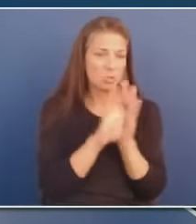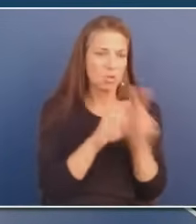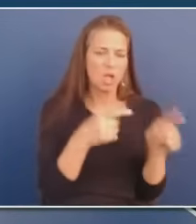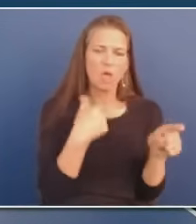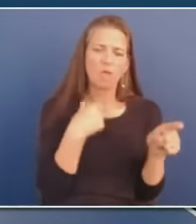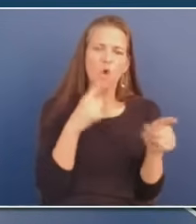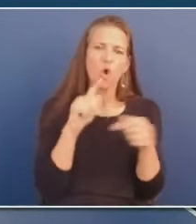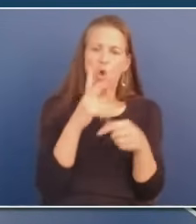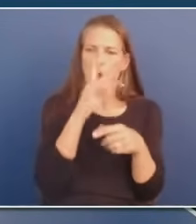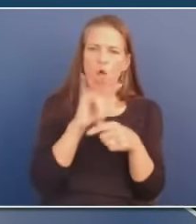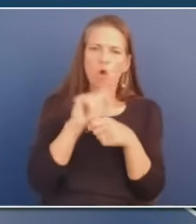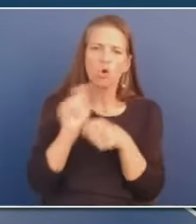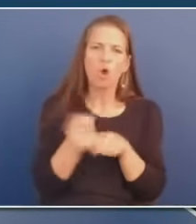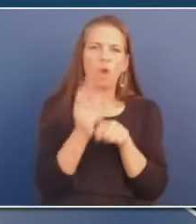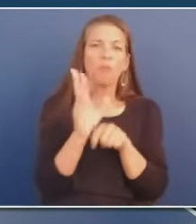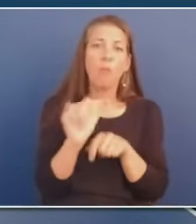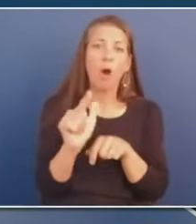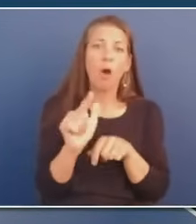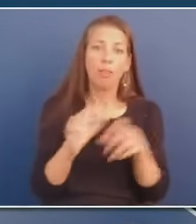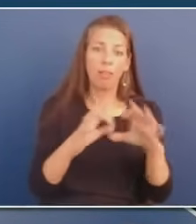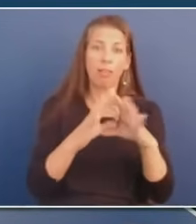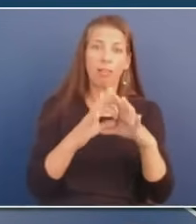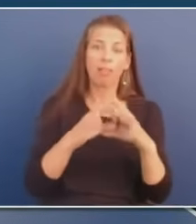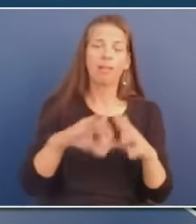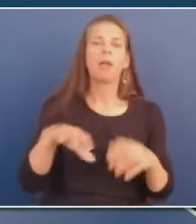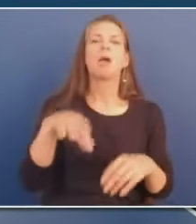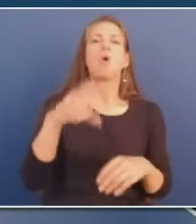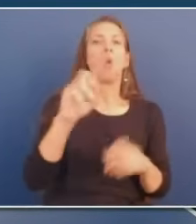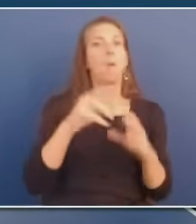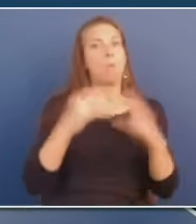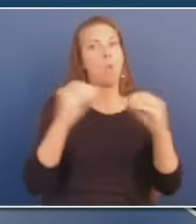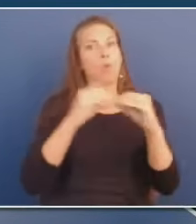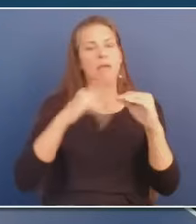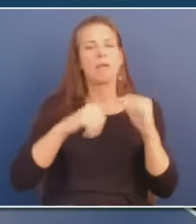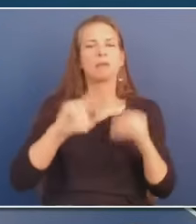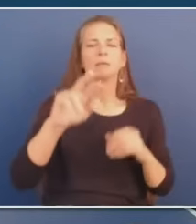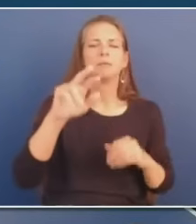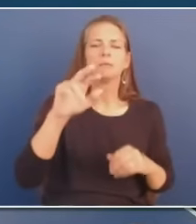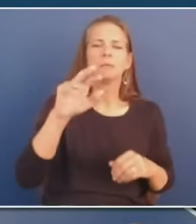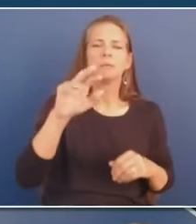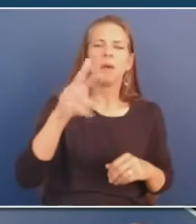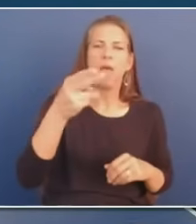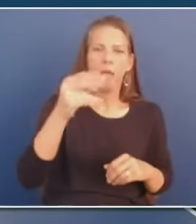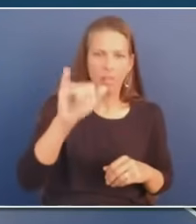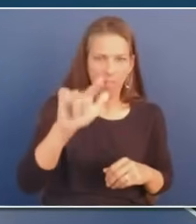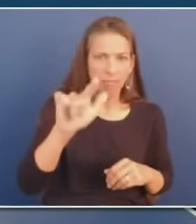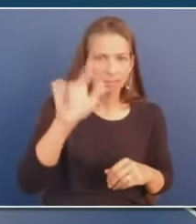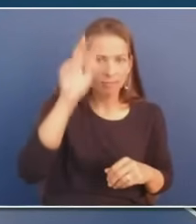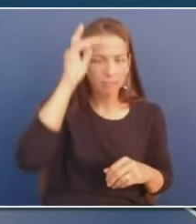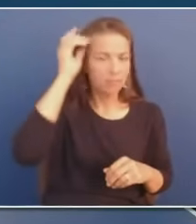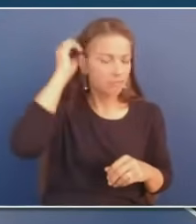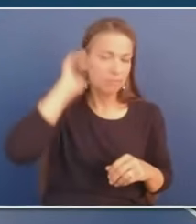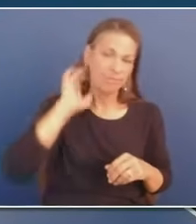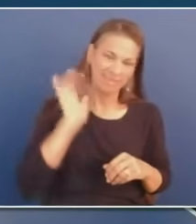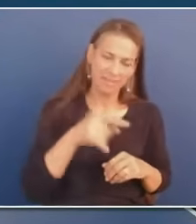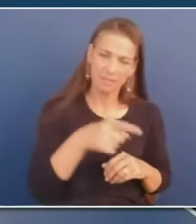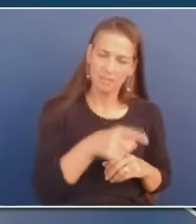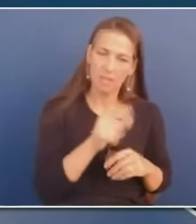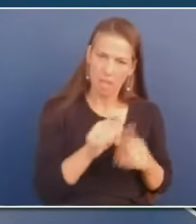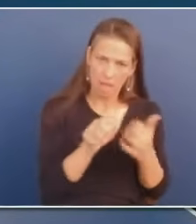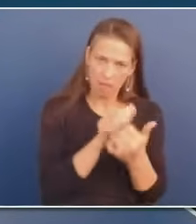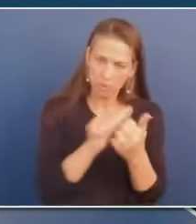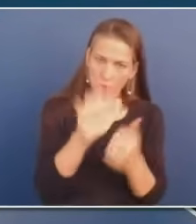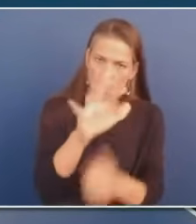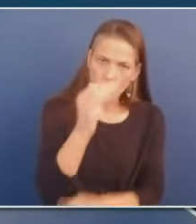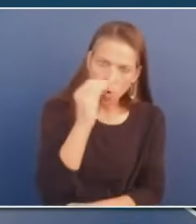size or larger hail possibilities. That is a large part of Kentucky that can damage vehicles, homes, and